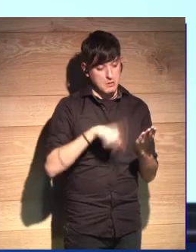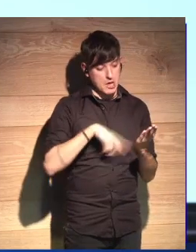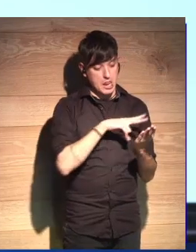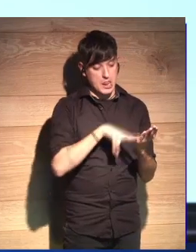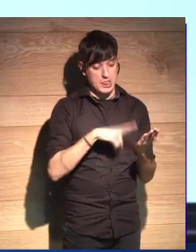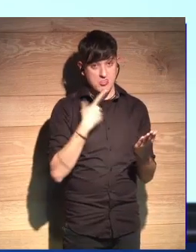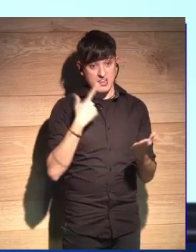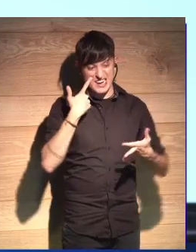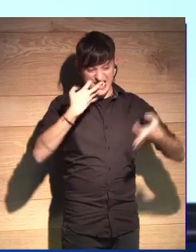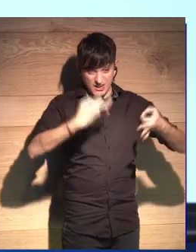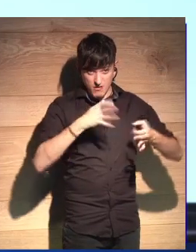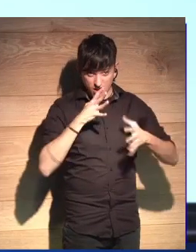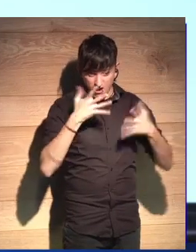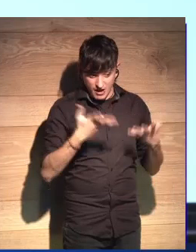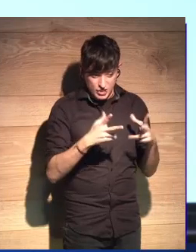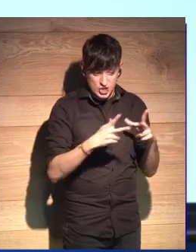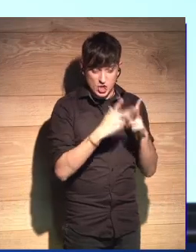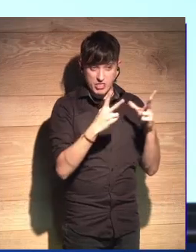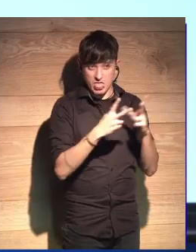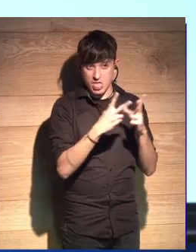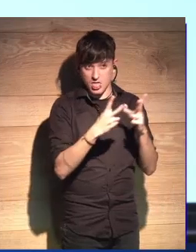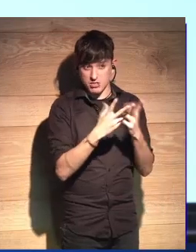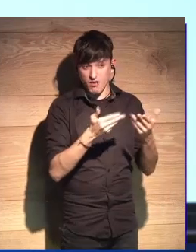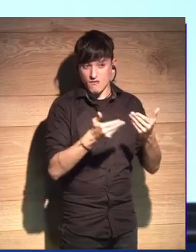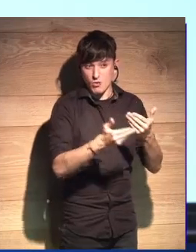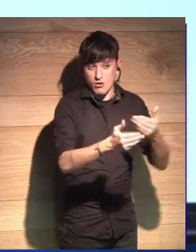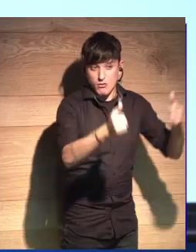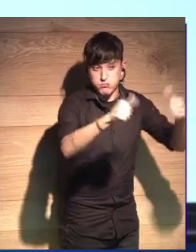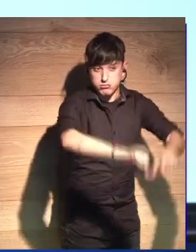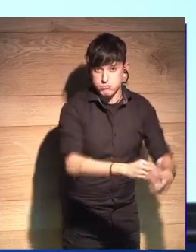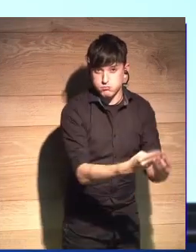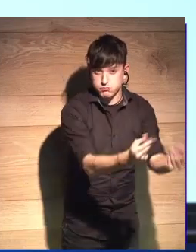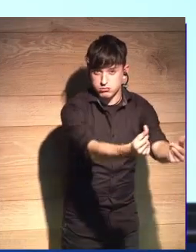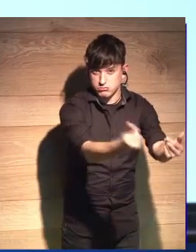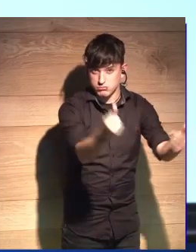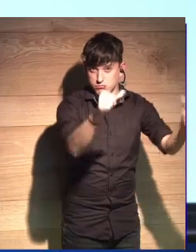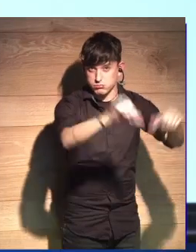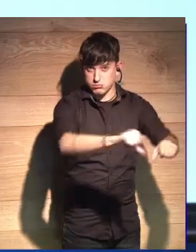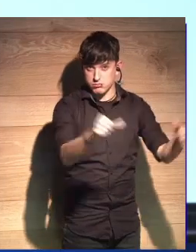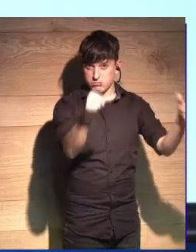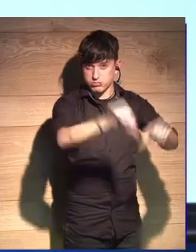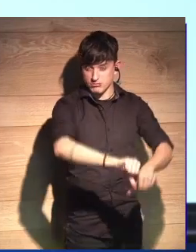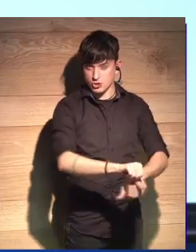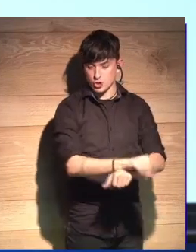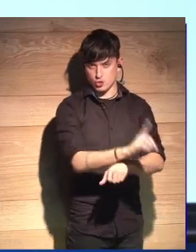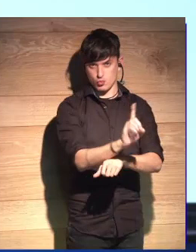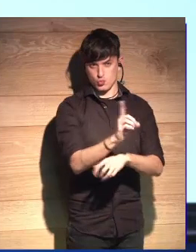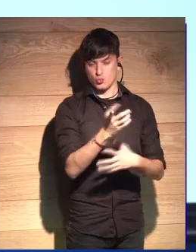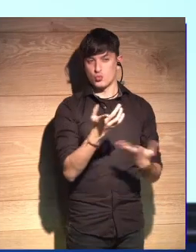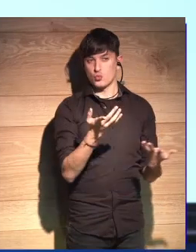him say that the present risk is not that societies are going to collapse one after the other, that are going